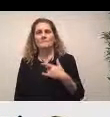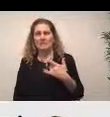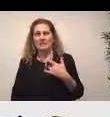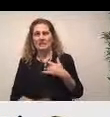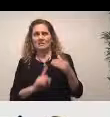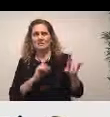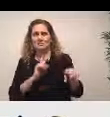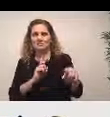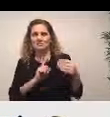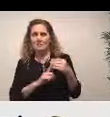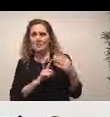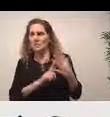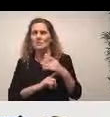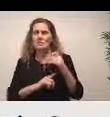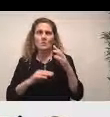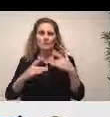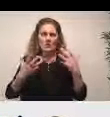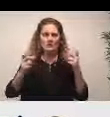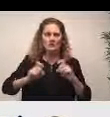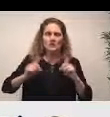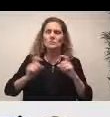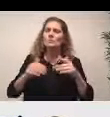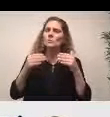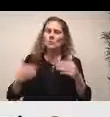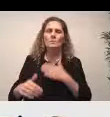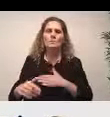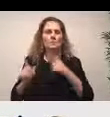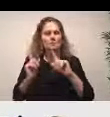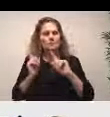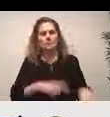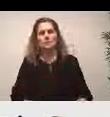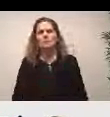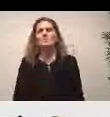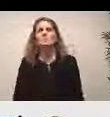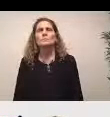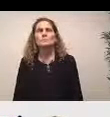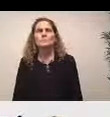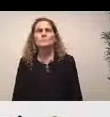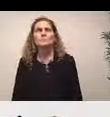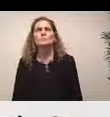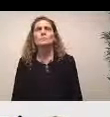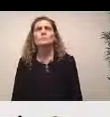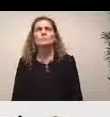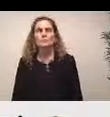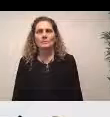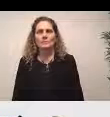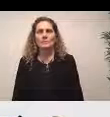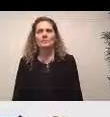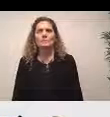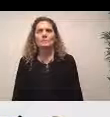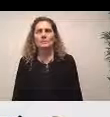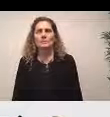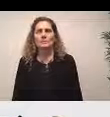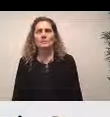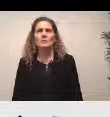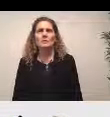does look to be trending down, but I'm always very cautious because the data for the last week is still incomplete. And so where this